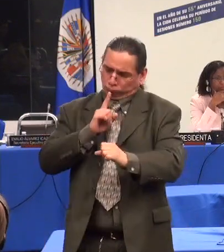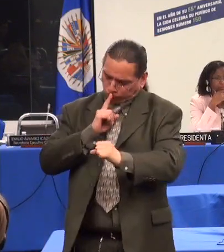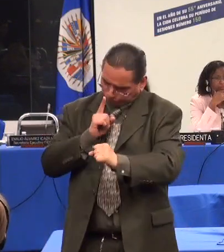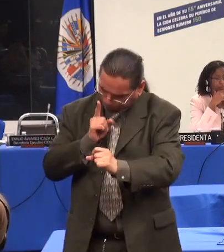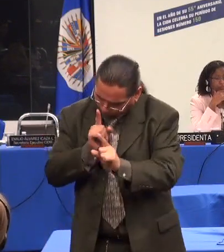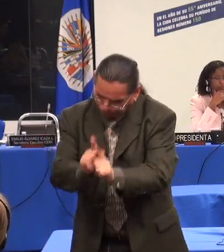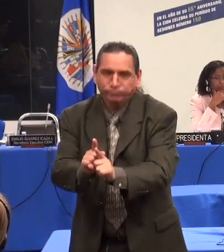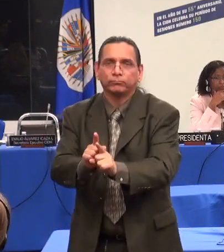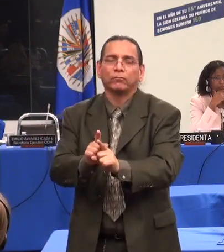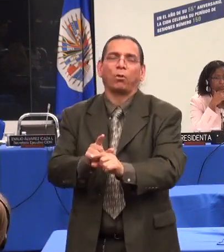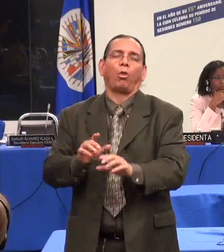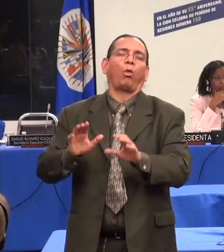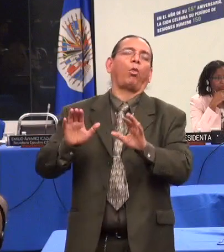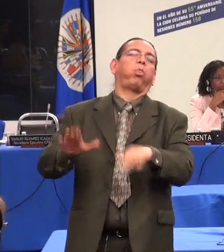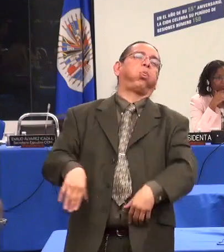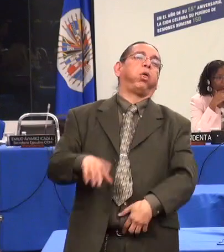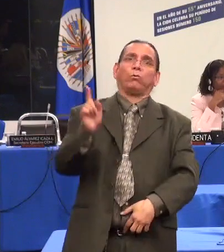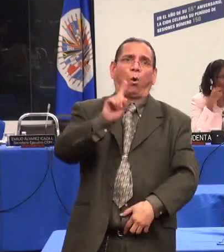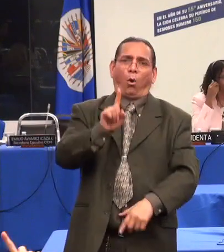contar con todos ustedes también.